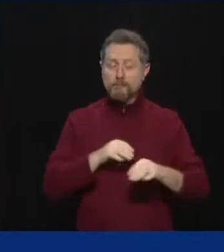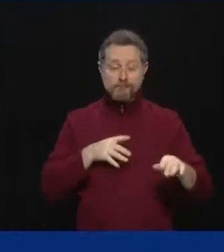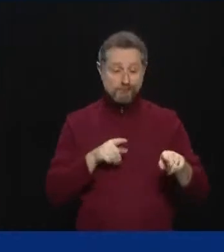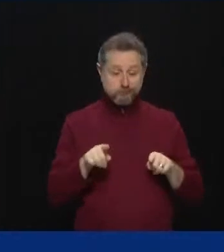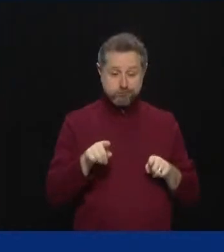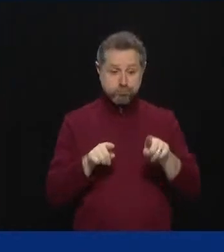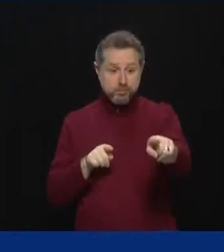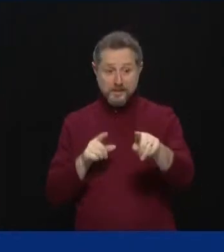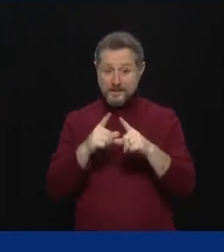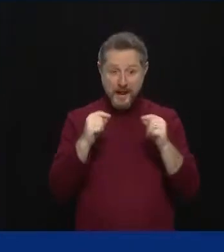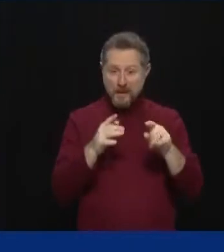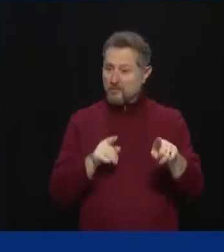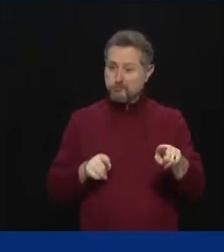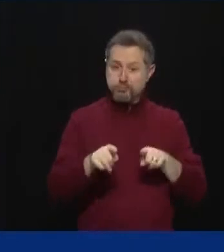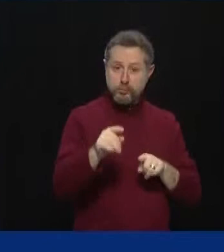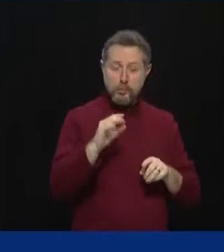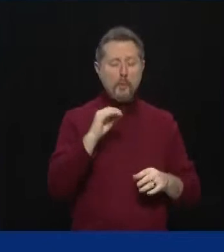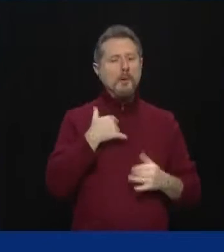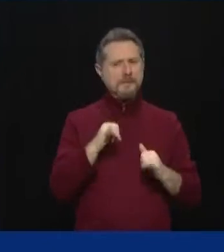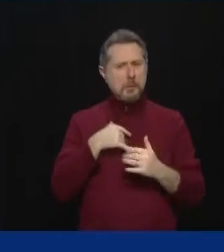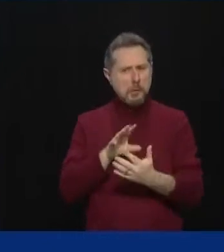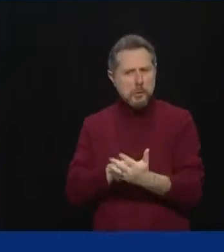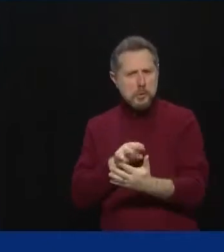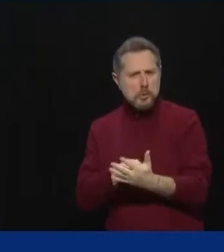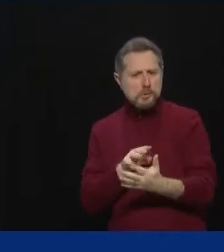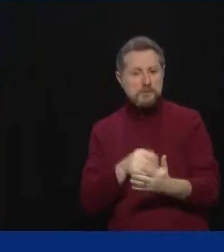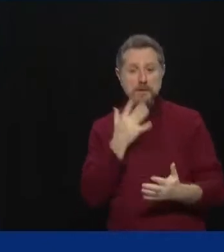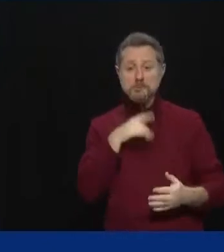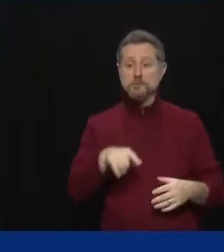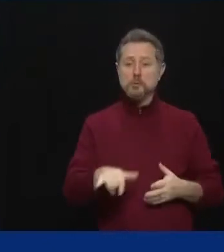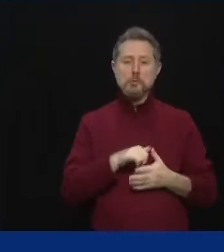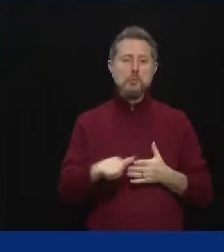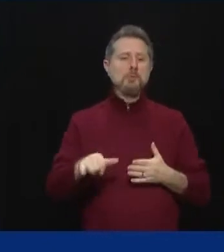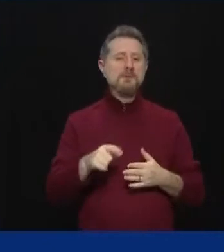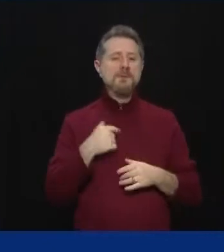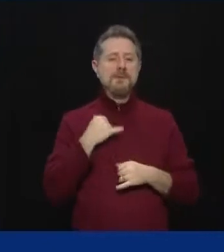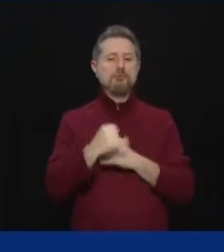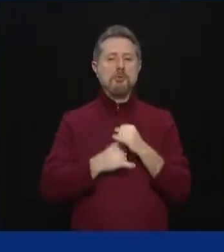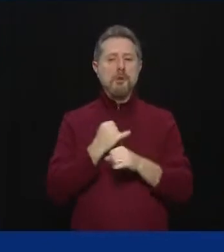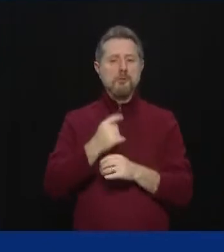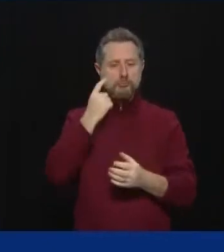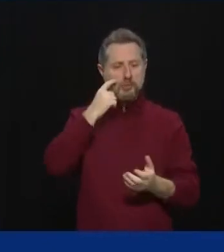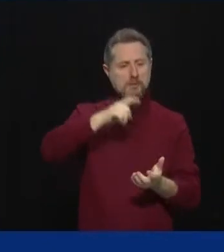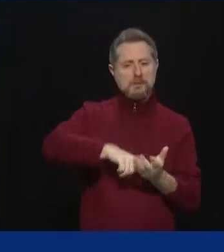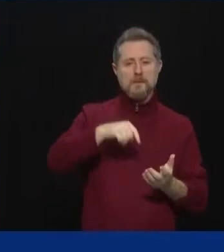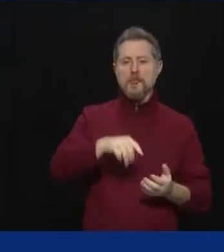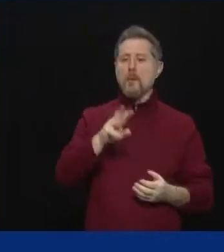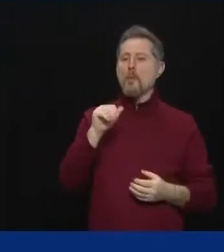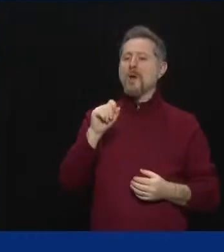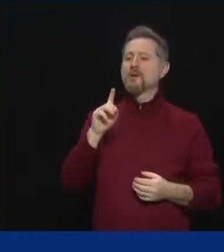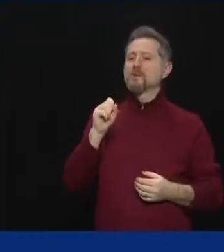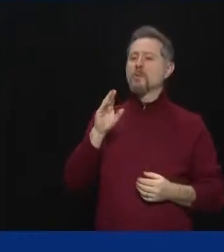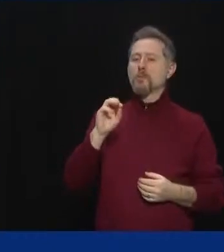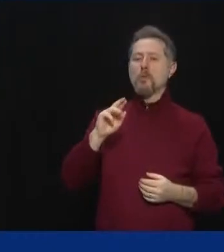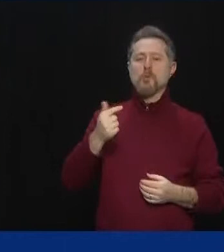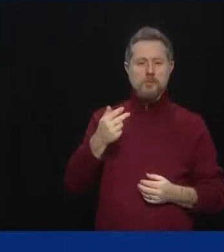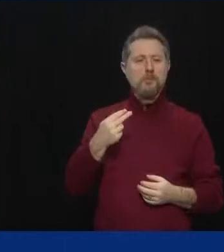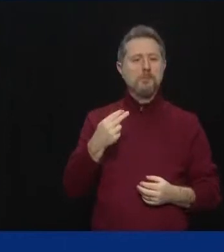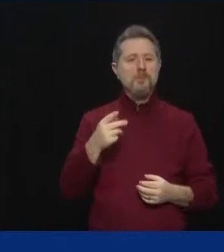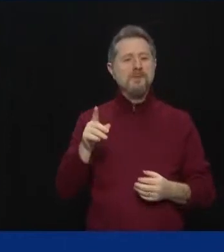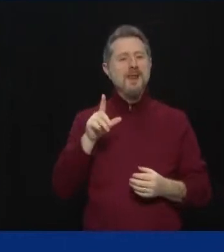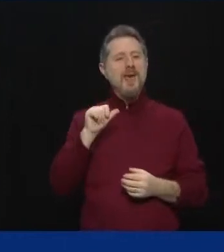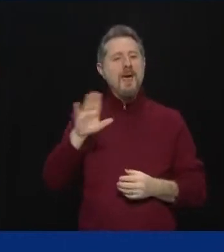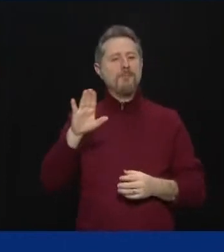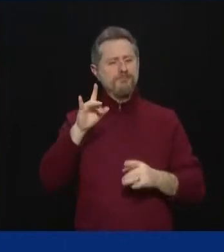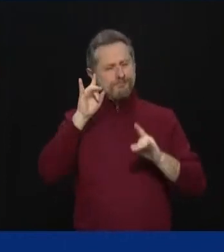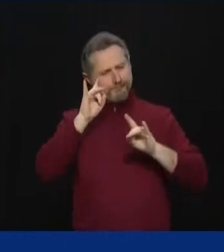learning. We are lucky in New York State to have the internationally recognized Wadsworth Center Lab, which conducts